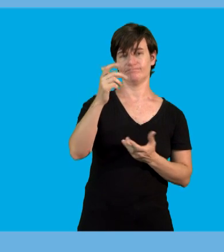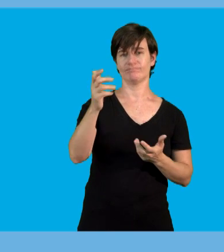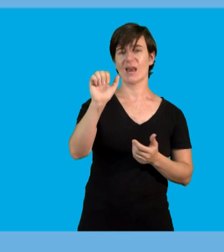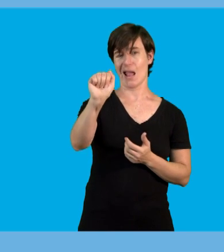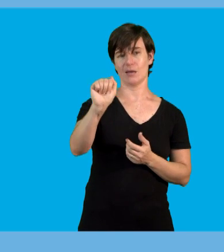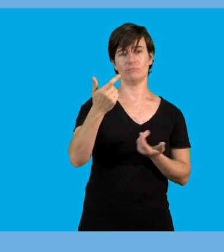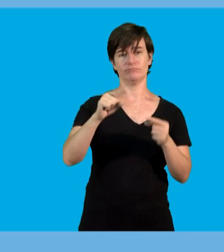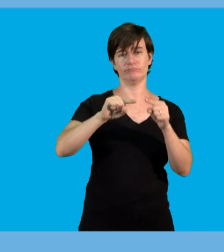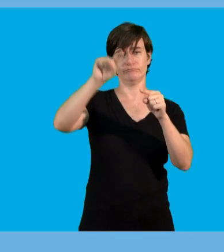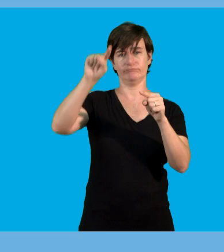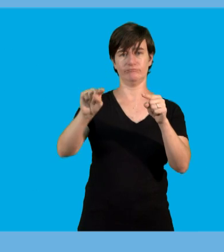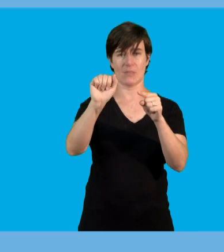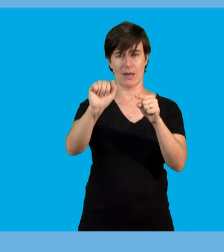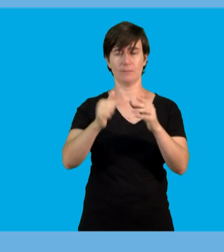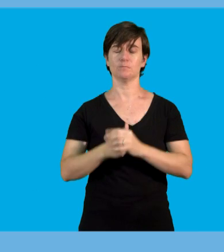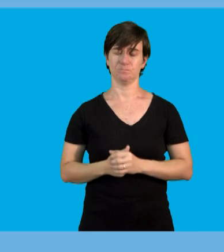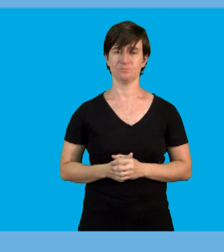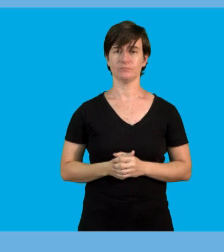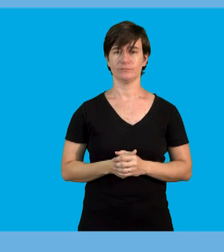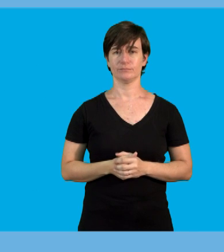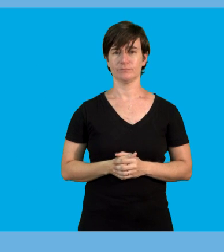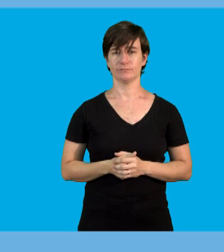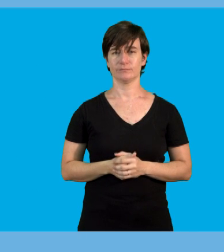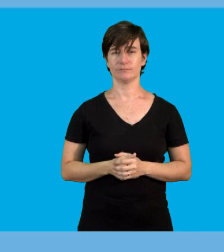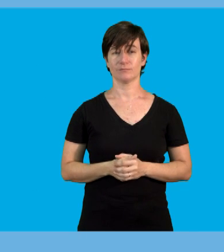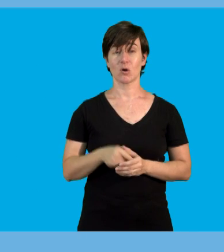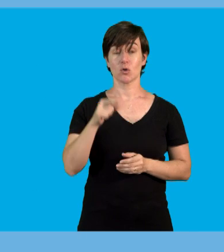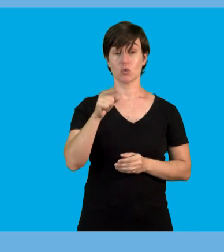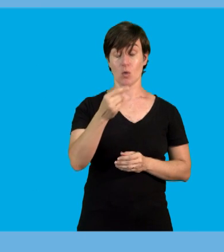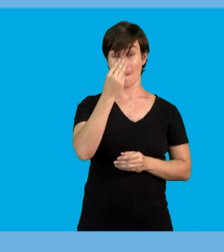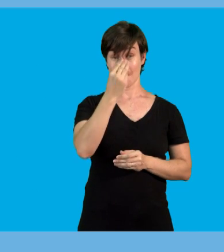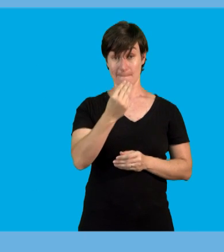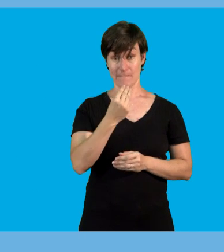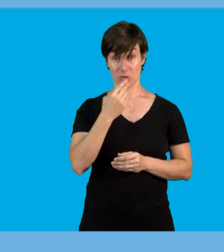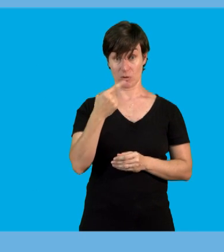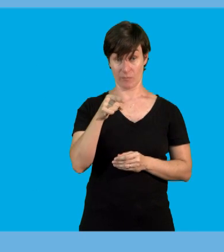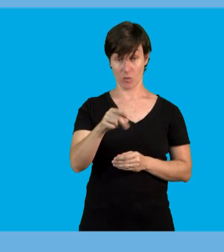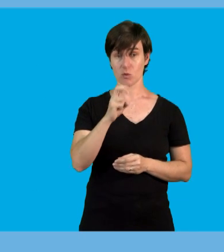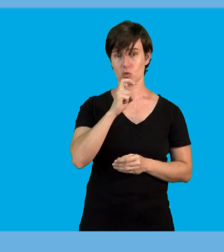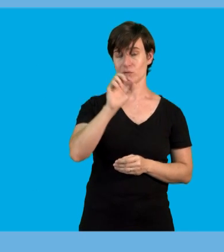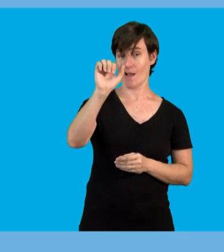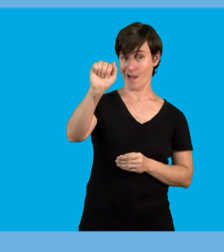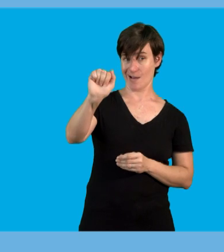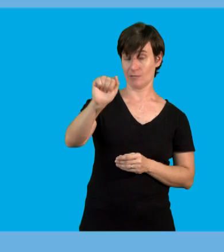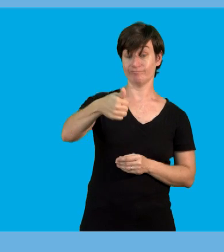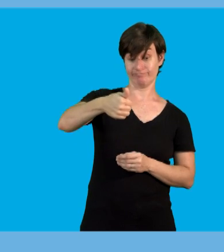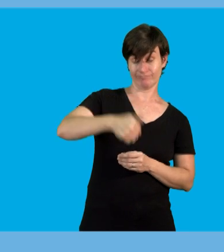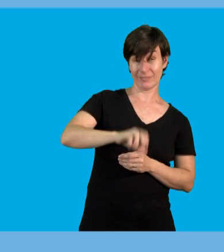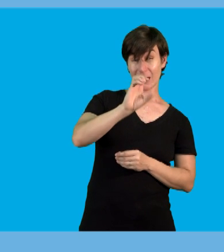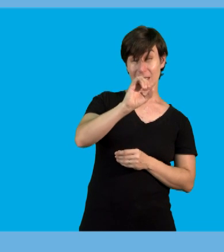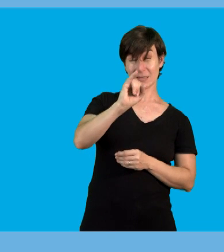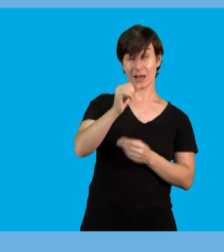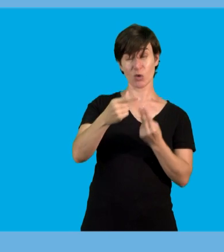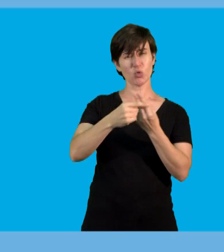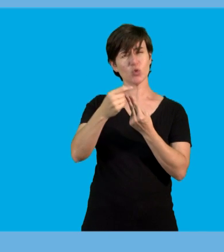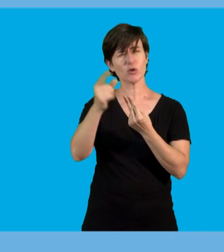amperes, or just A. Let's just say A. So the symbol for current strength is going to be A, and remember the SI unit